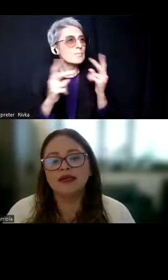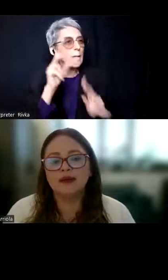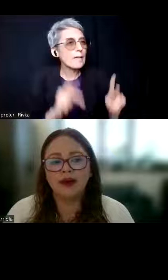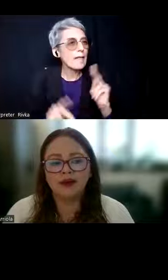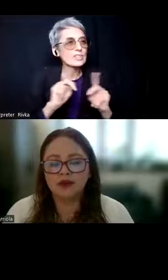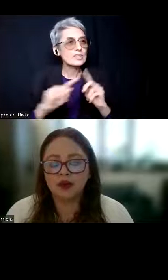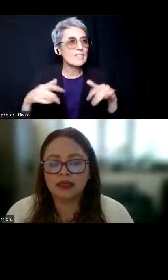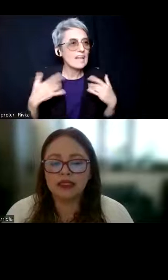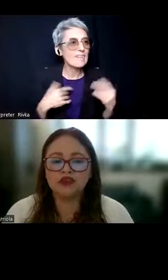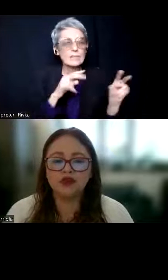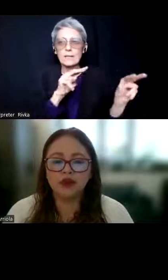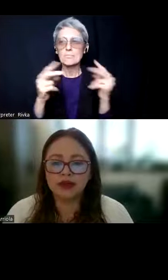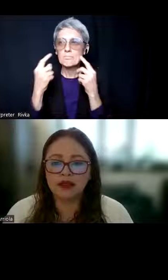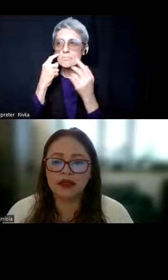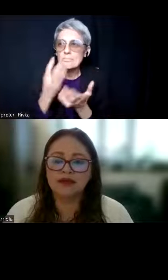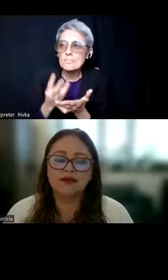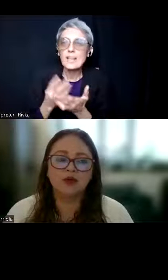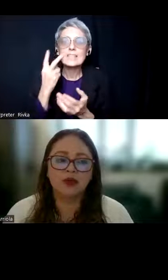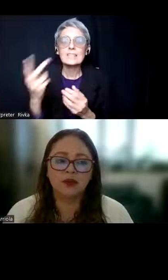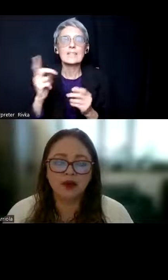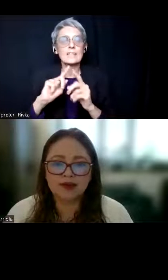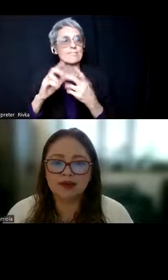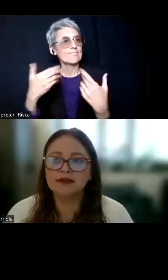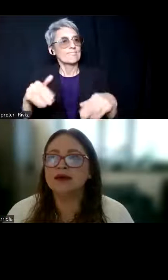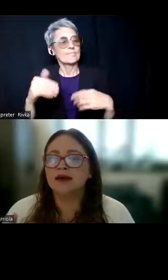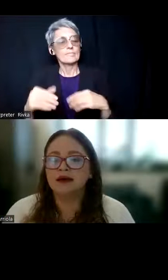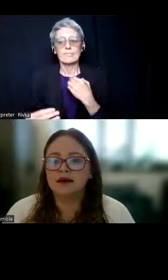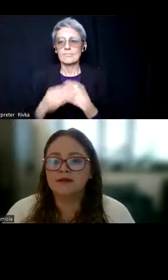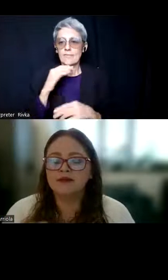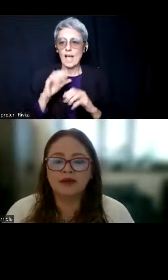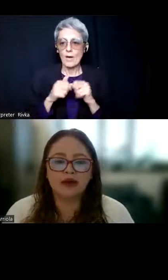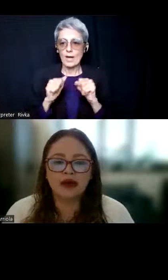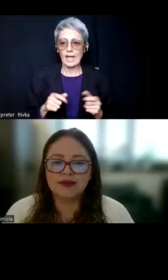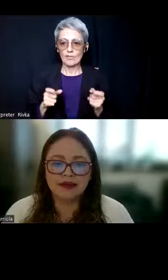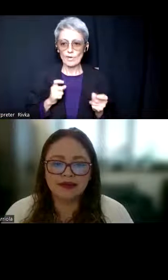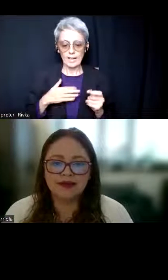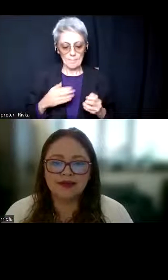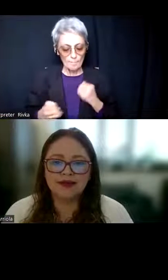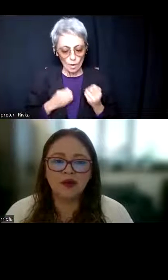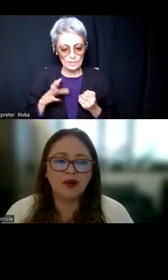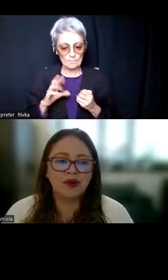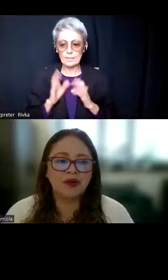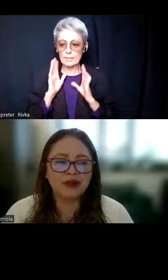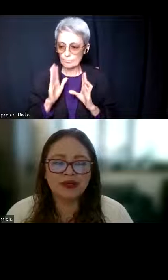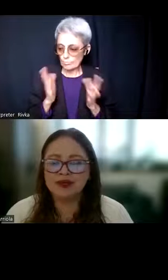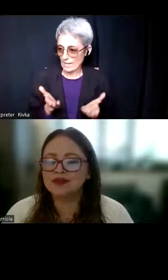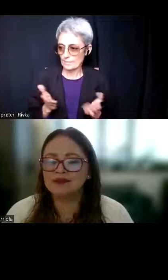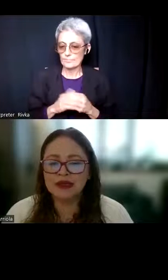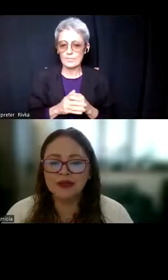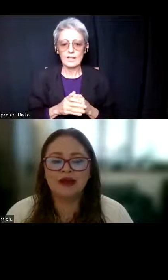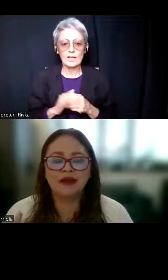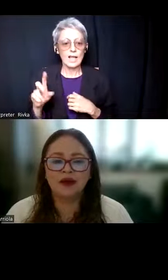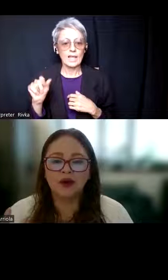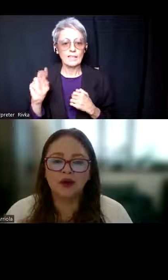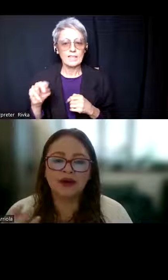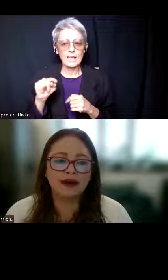that could be impacting their ability to regulate, to be present, as it said in that Dan Siegel model, their lid is